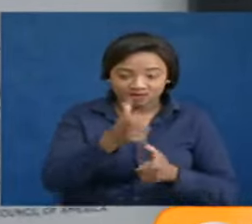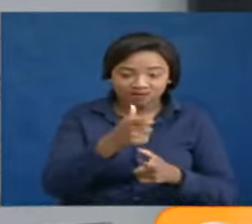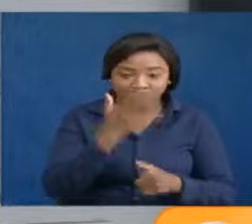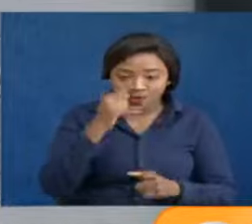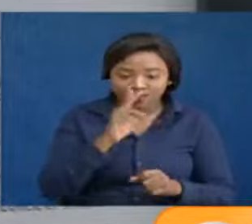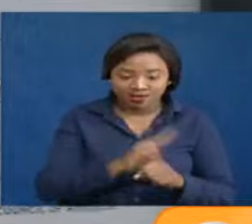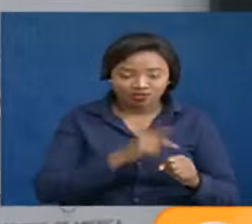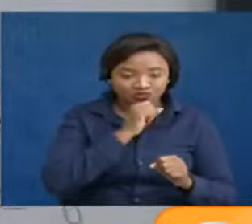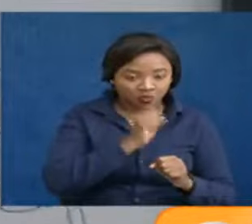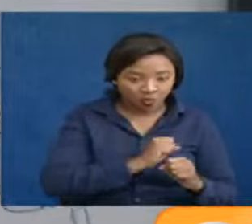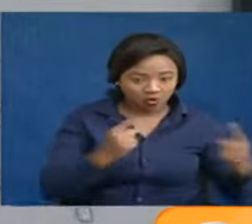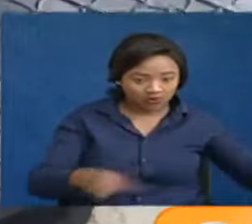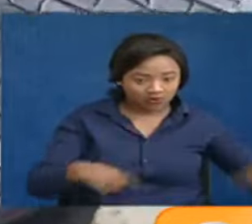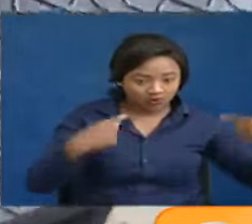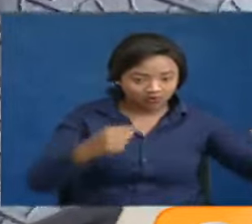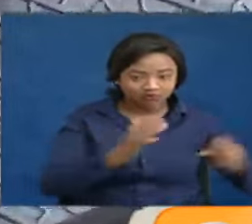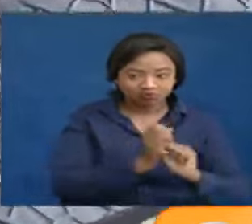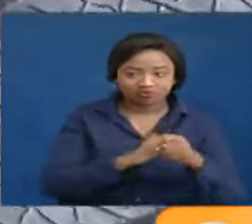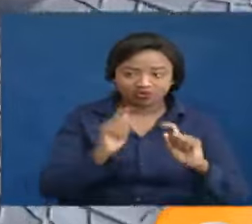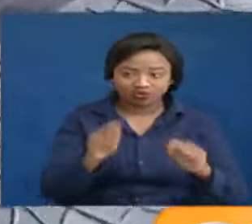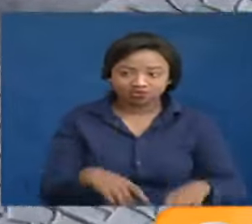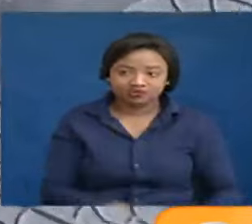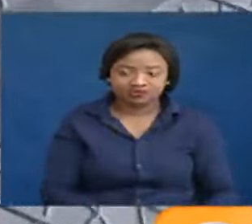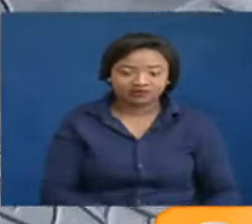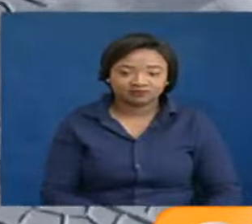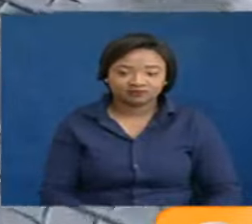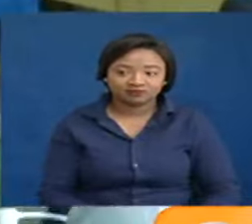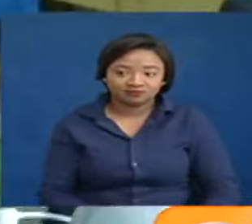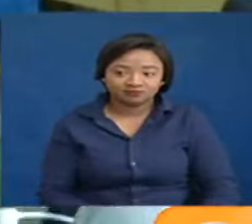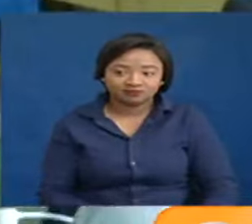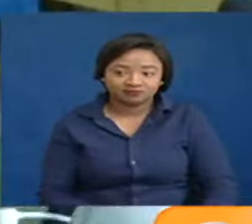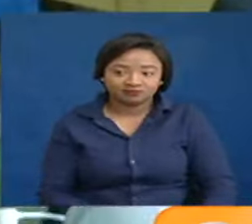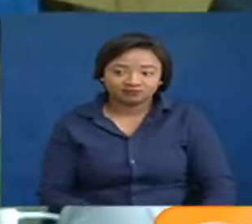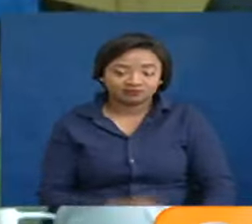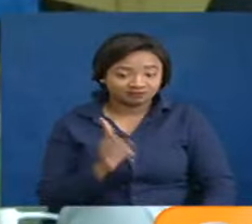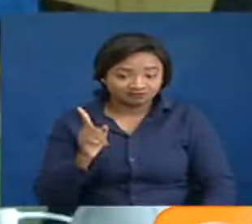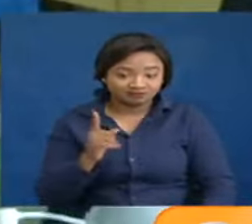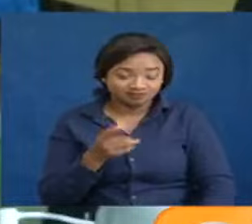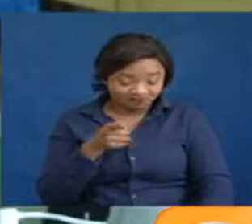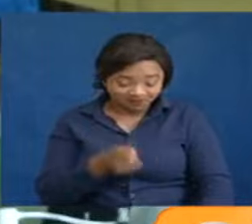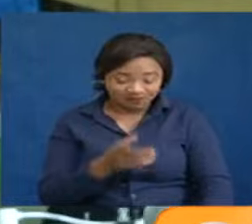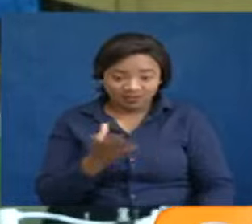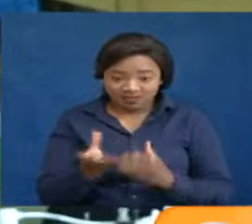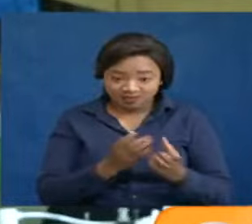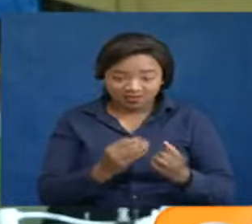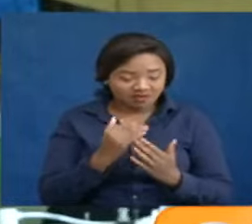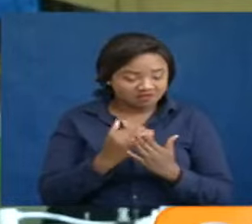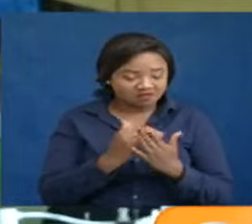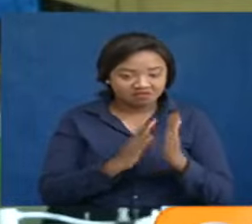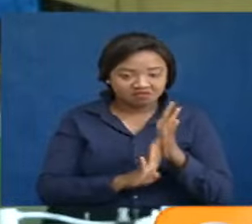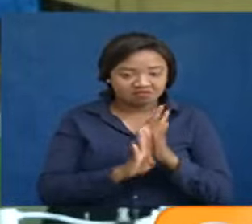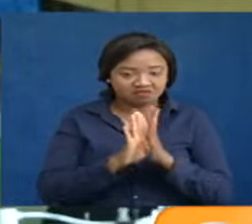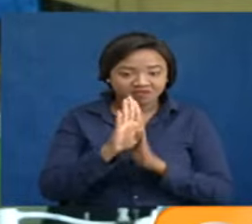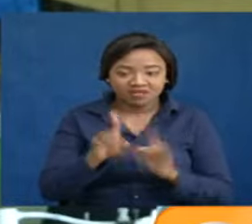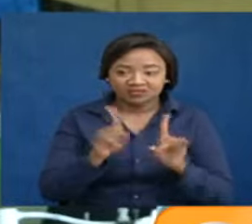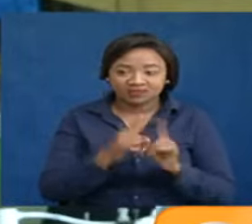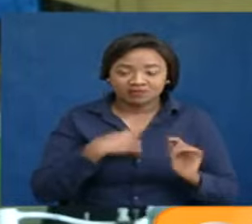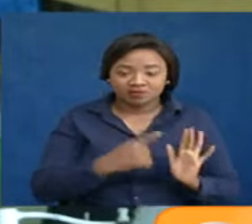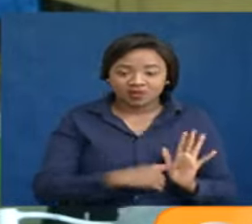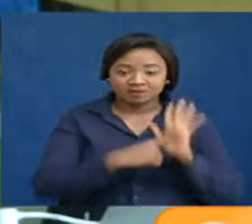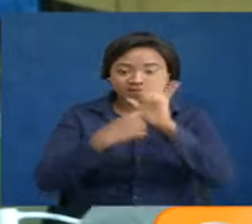upcycling old car tires. The business has been growing progressively. Yeah, we even got a chance to showcase our products at